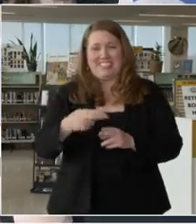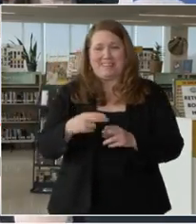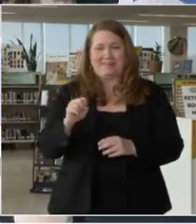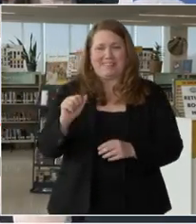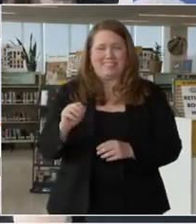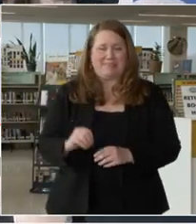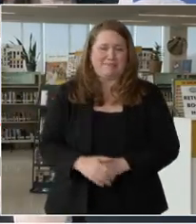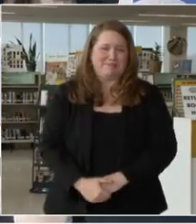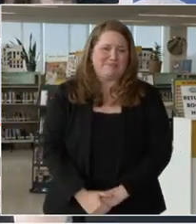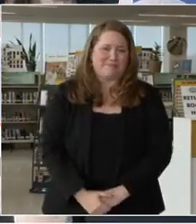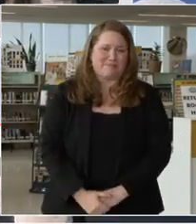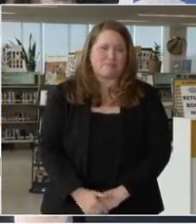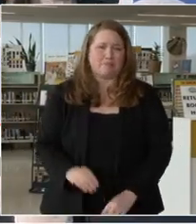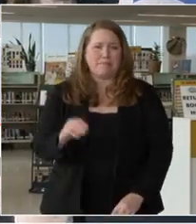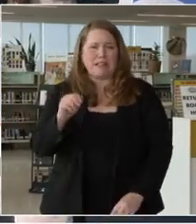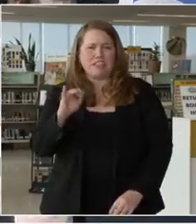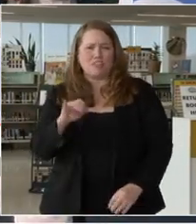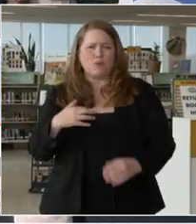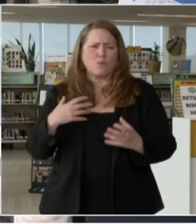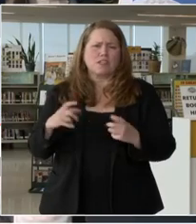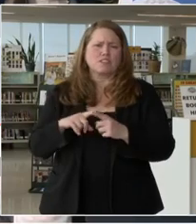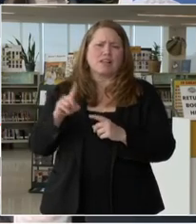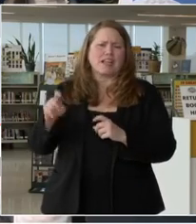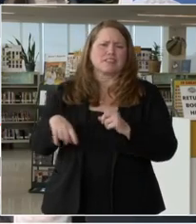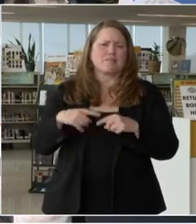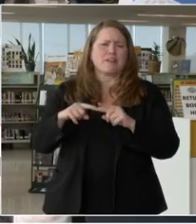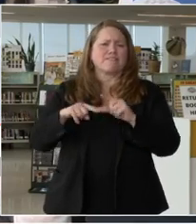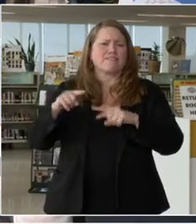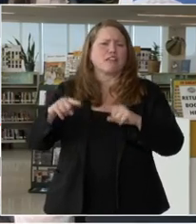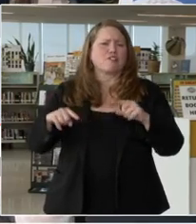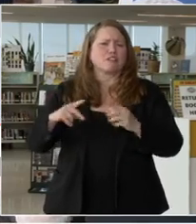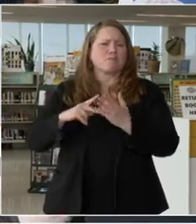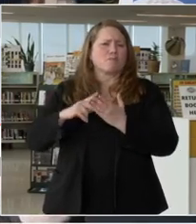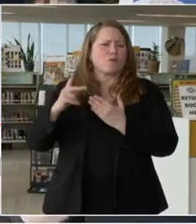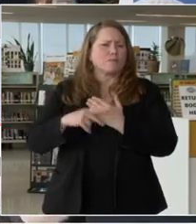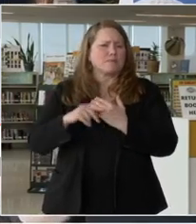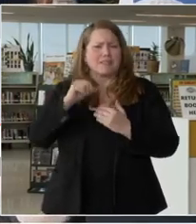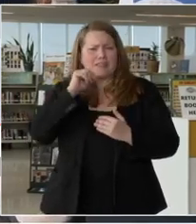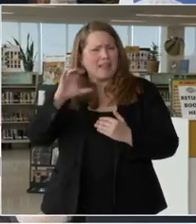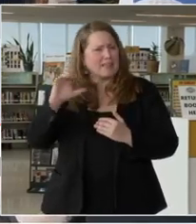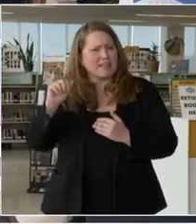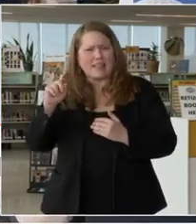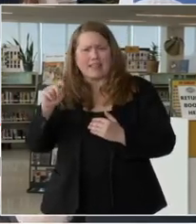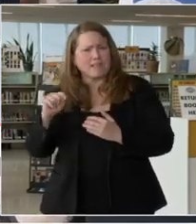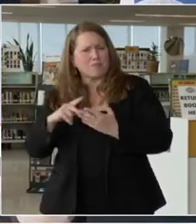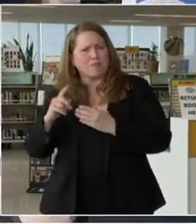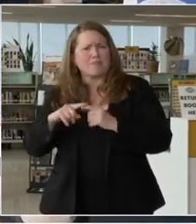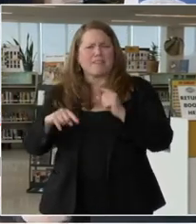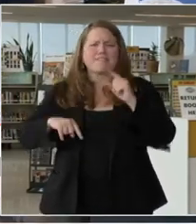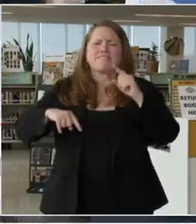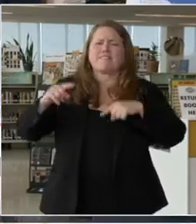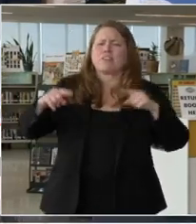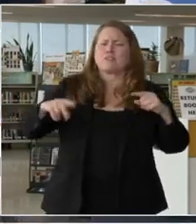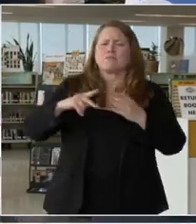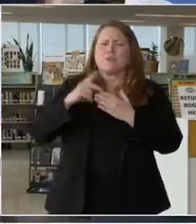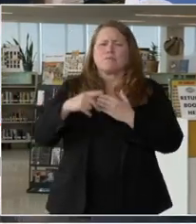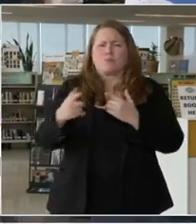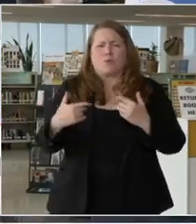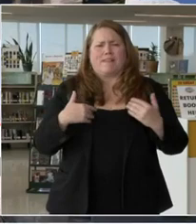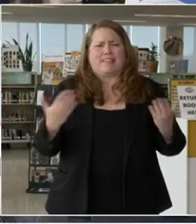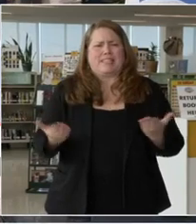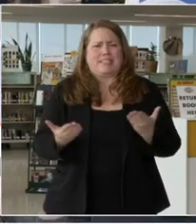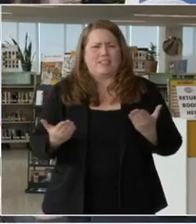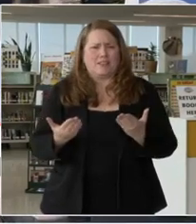Mayor, I want to ask about the various programs, not the cadet program here, but various programs you've got out here